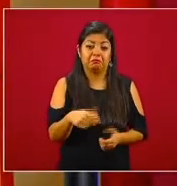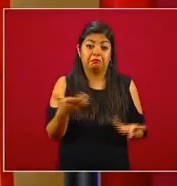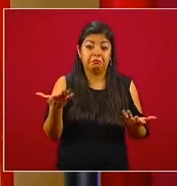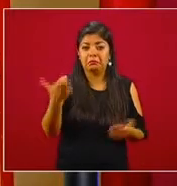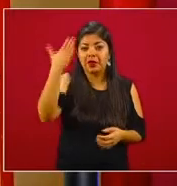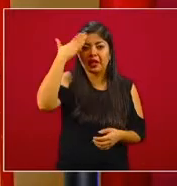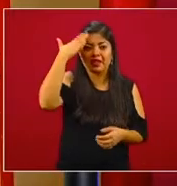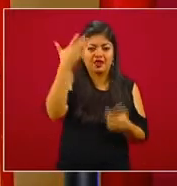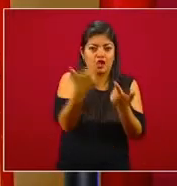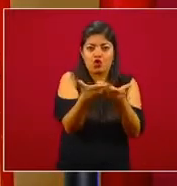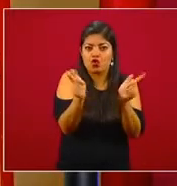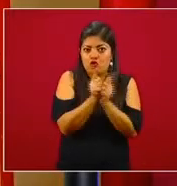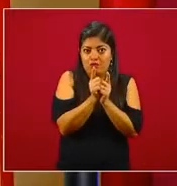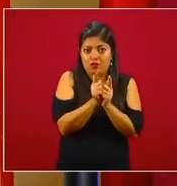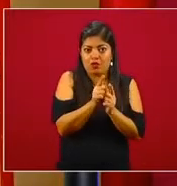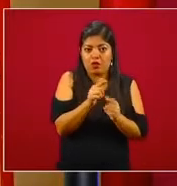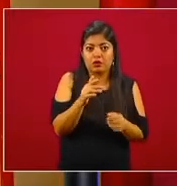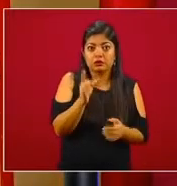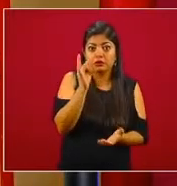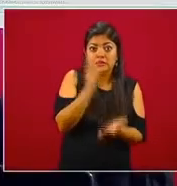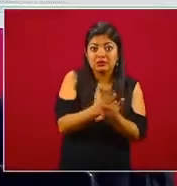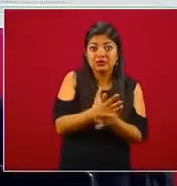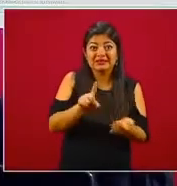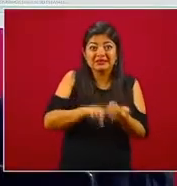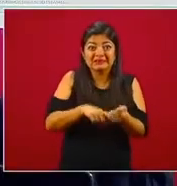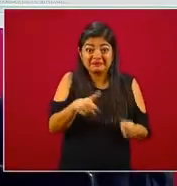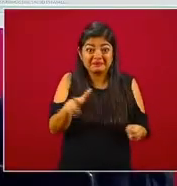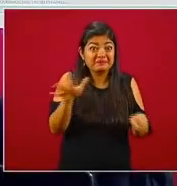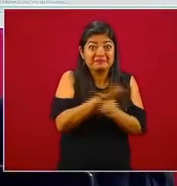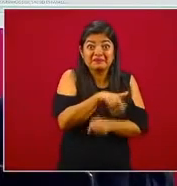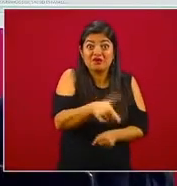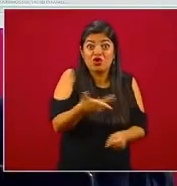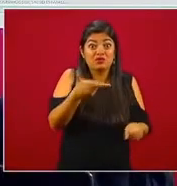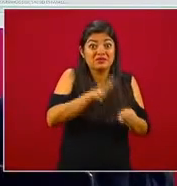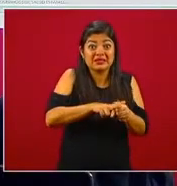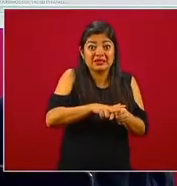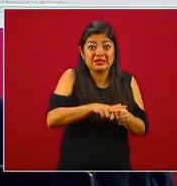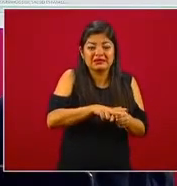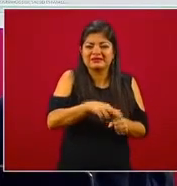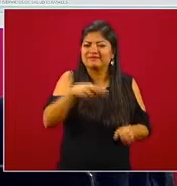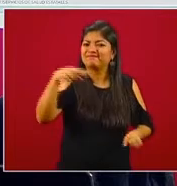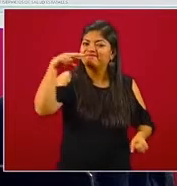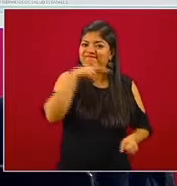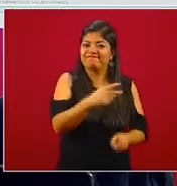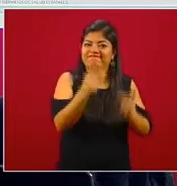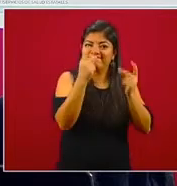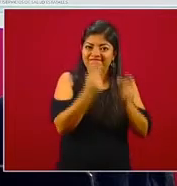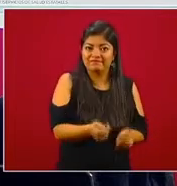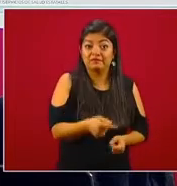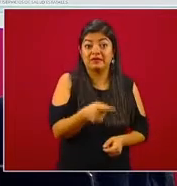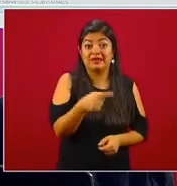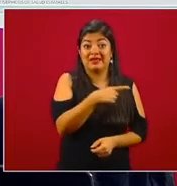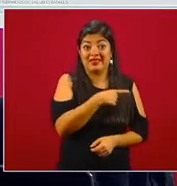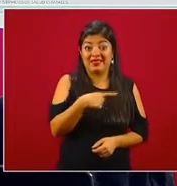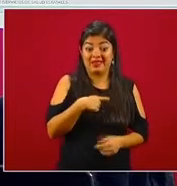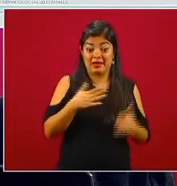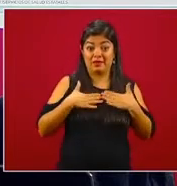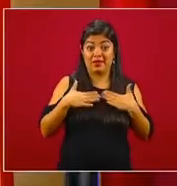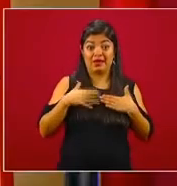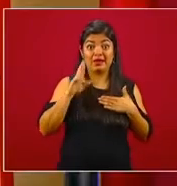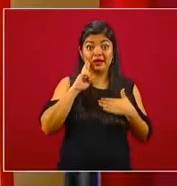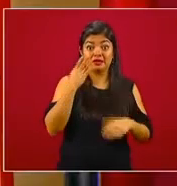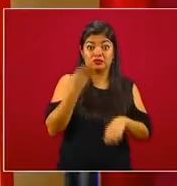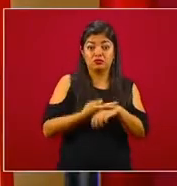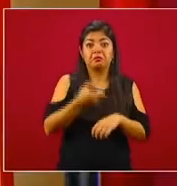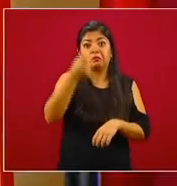reference líder del grupo system, clínico, whether that's the identifica que on-guard está doctor saturado el or the hospital, shift lo change, más pronto whoever. posible, Whenever la the persona leader identifies designada that the por